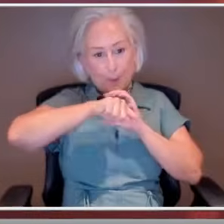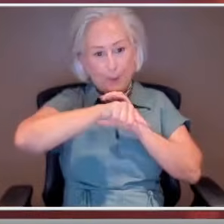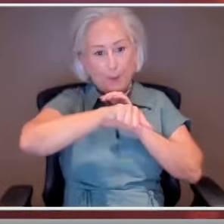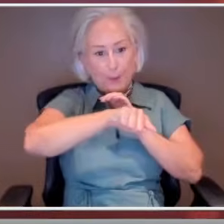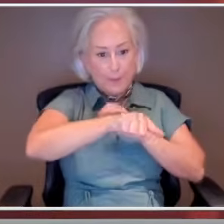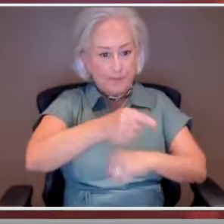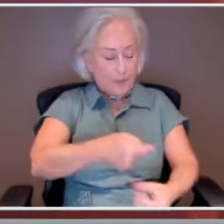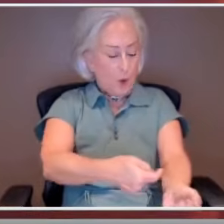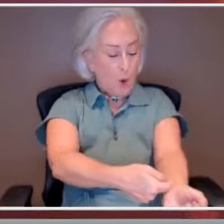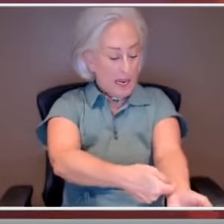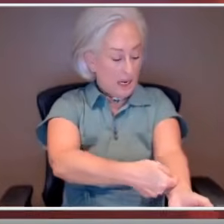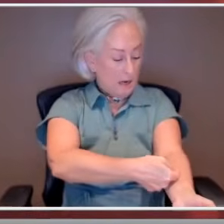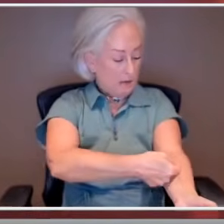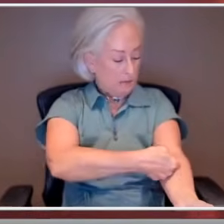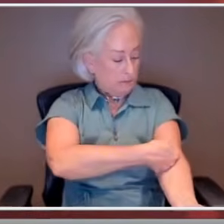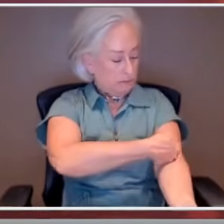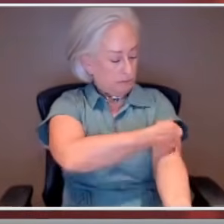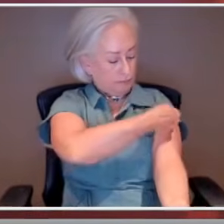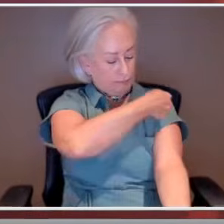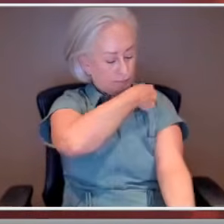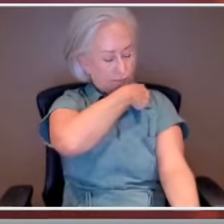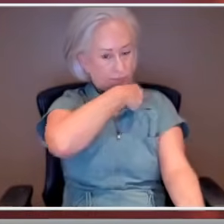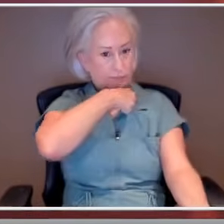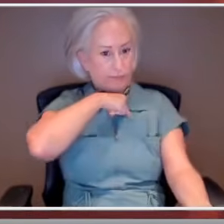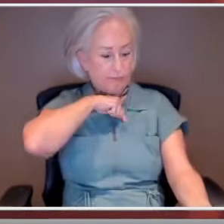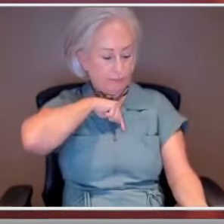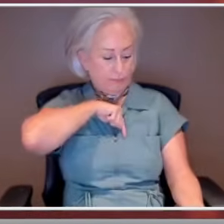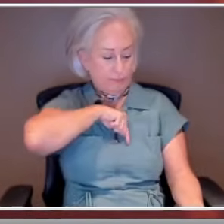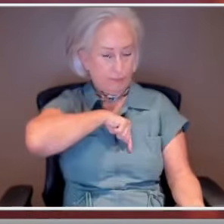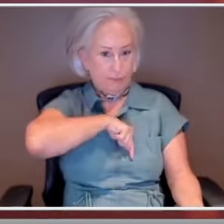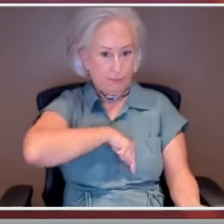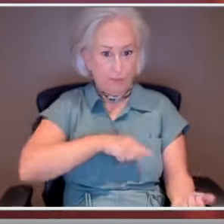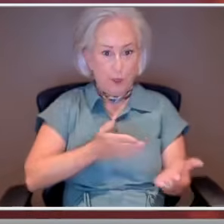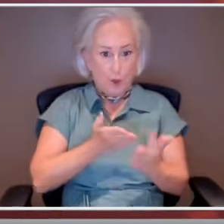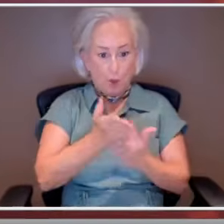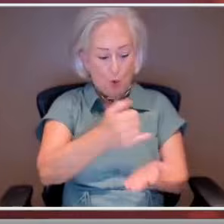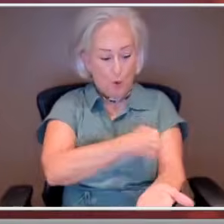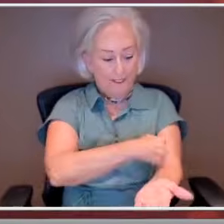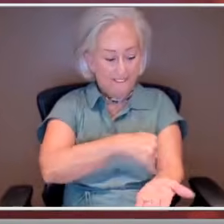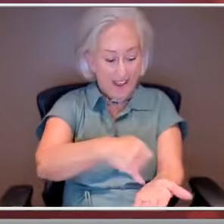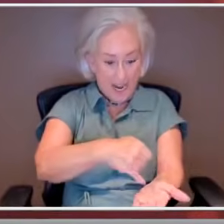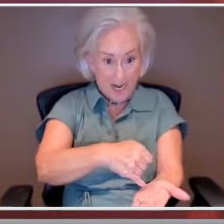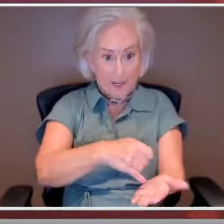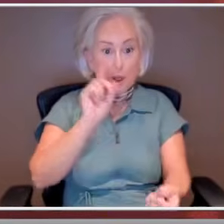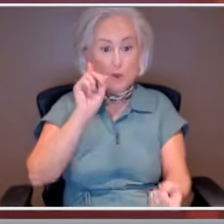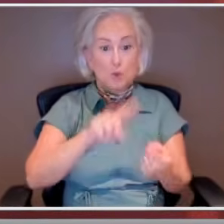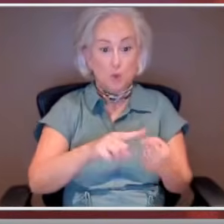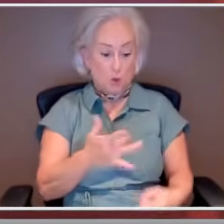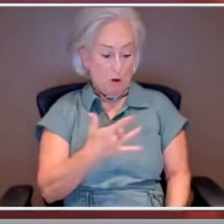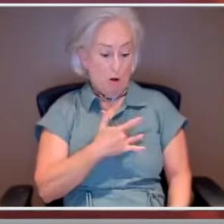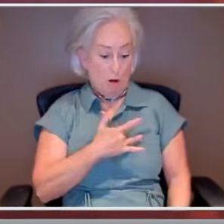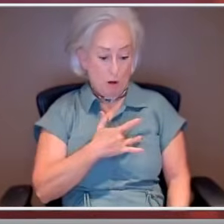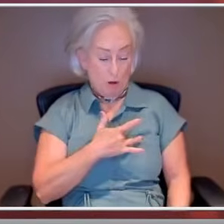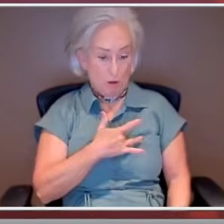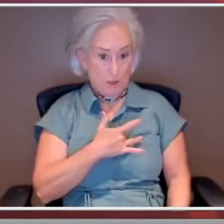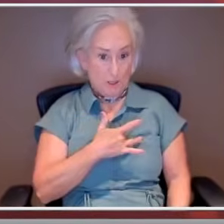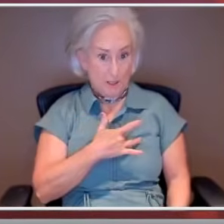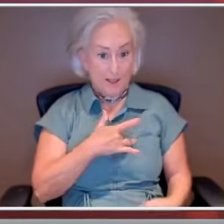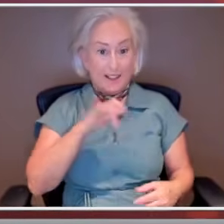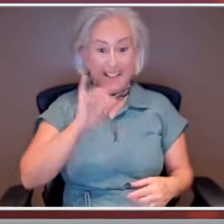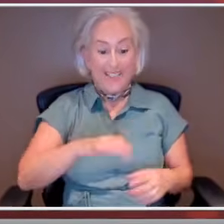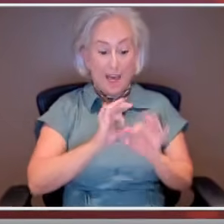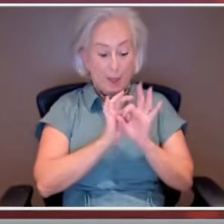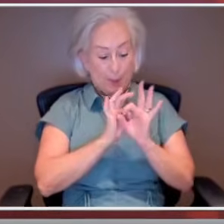deliver them all the way up an artery or a vein to the heart, and then we can use those catheters and wires and balloons and other